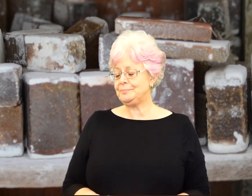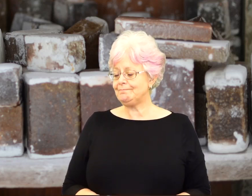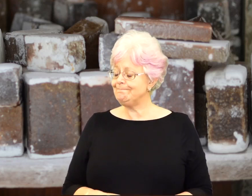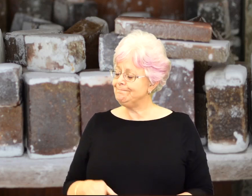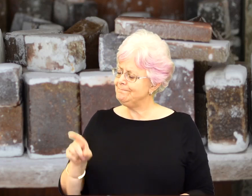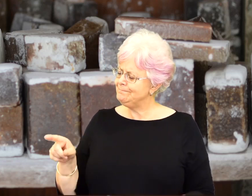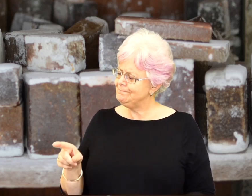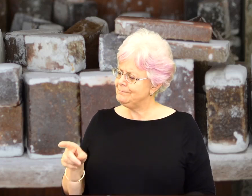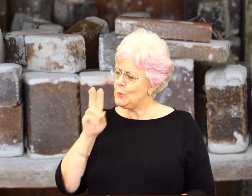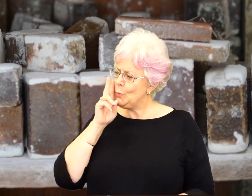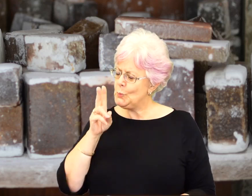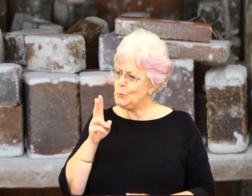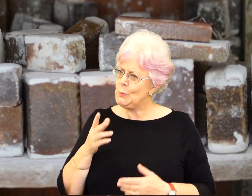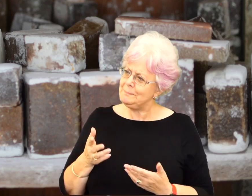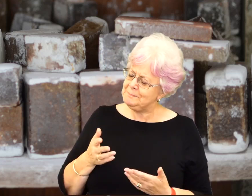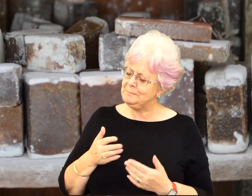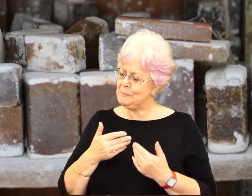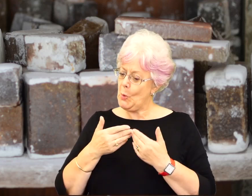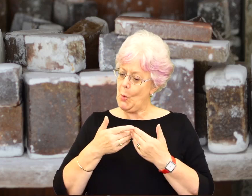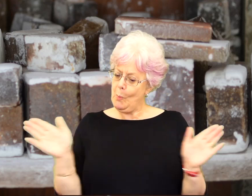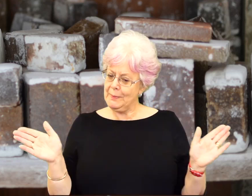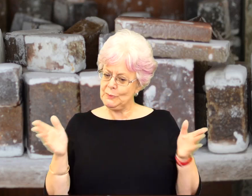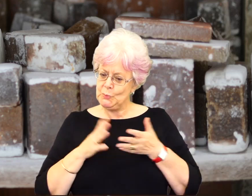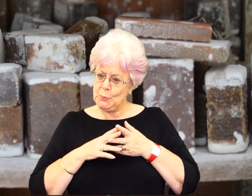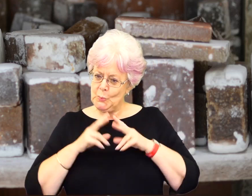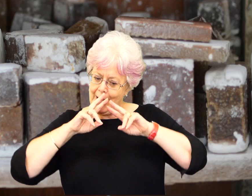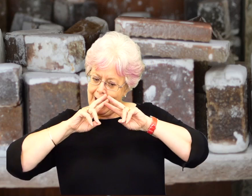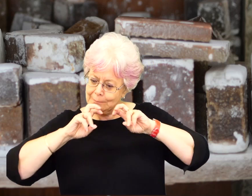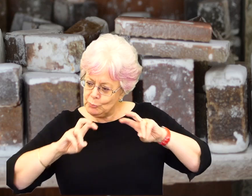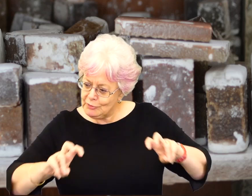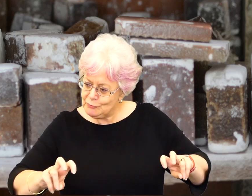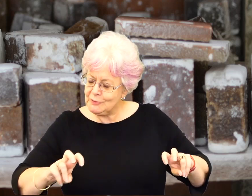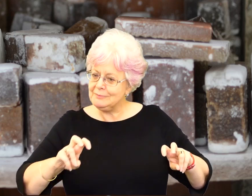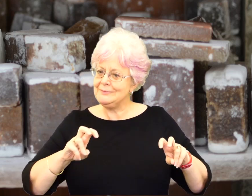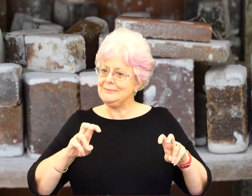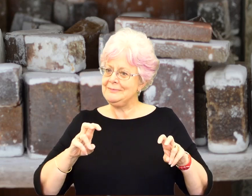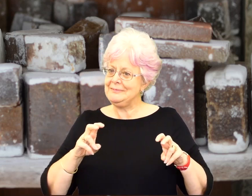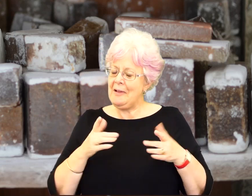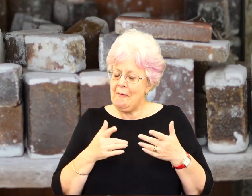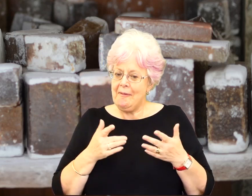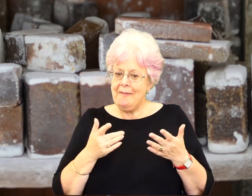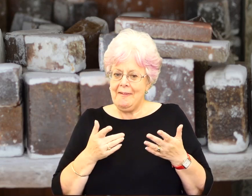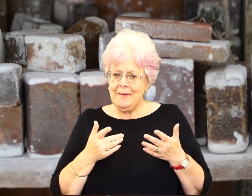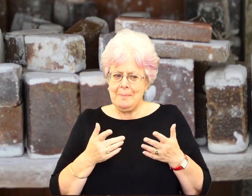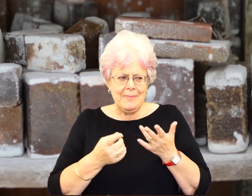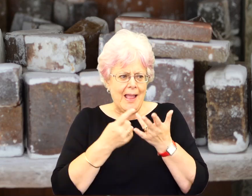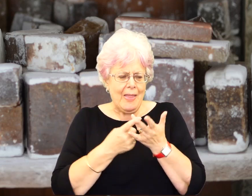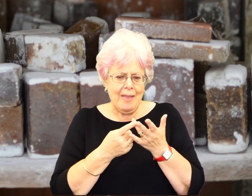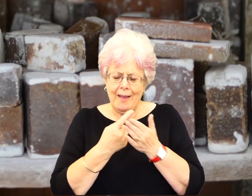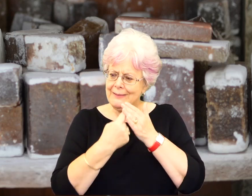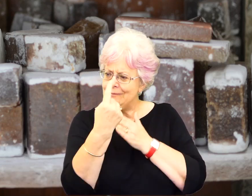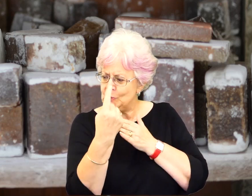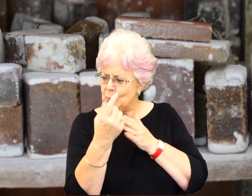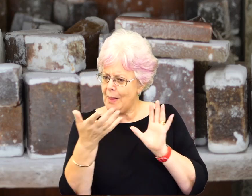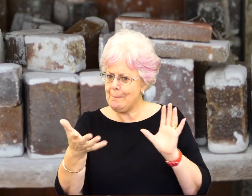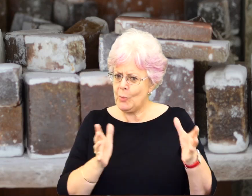to creative conversations and explorations, and I know individual potters and other